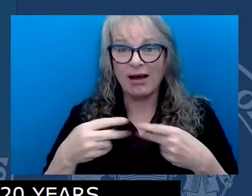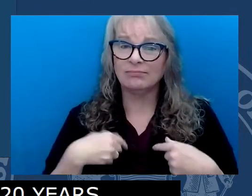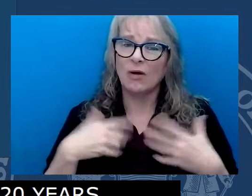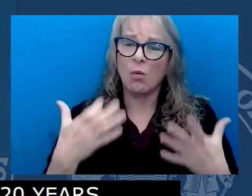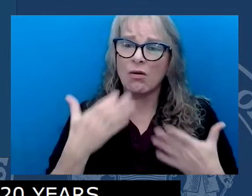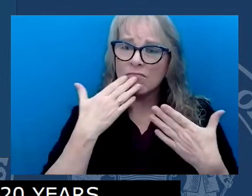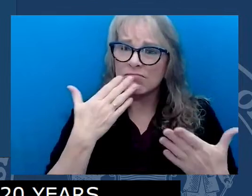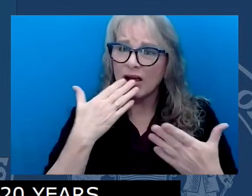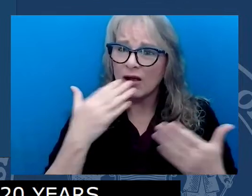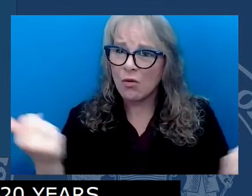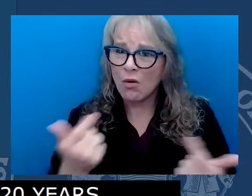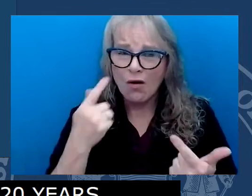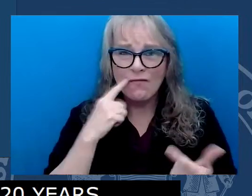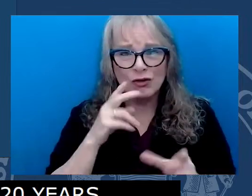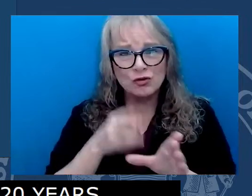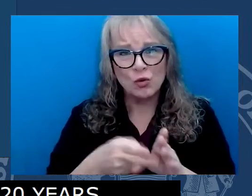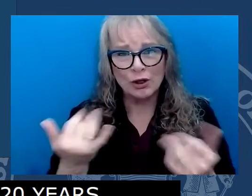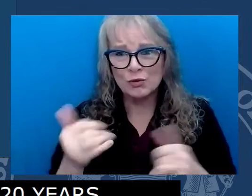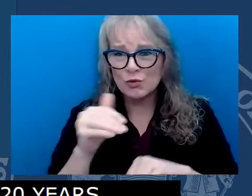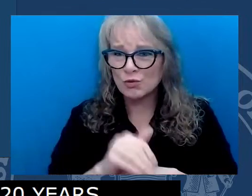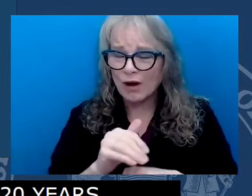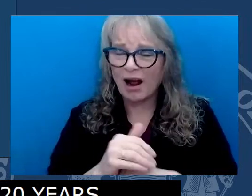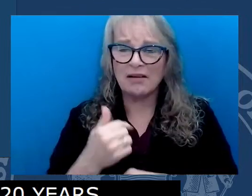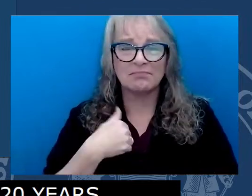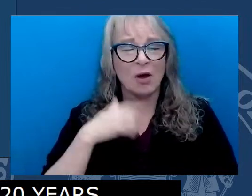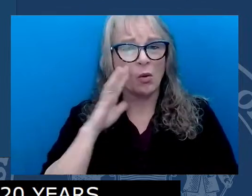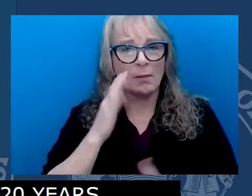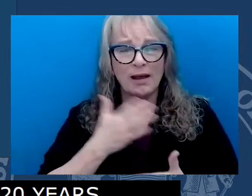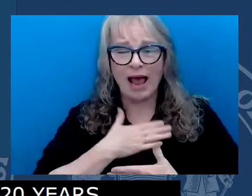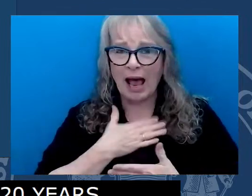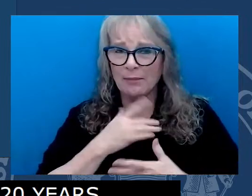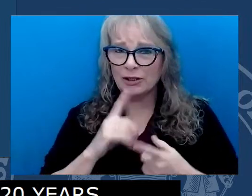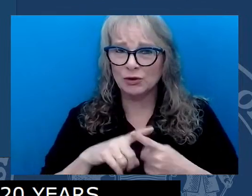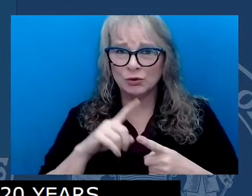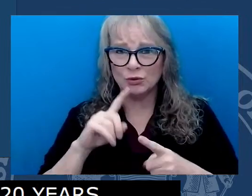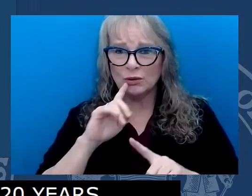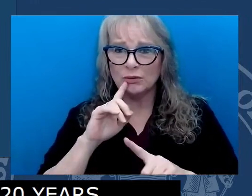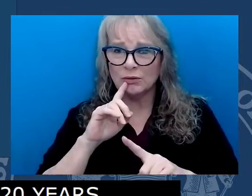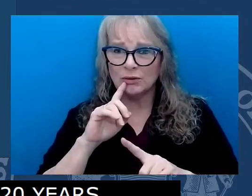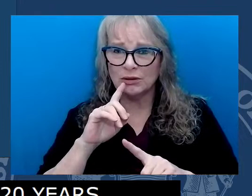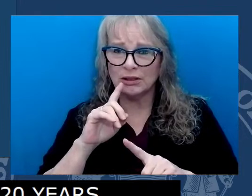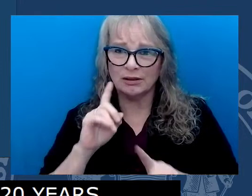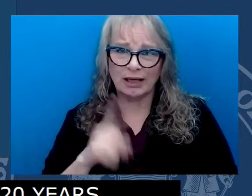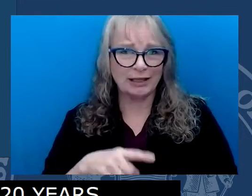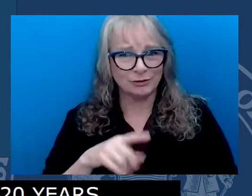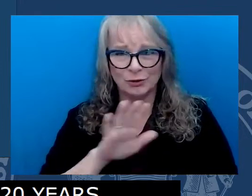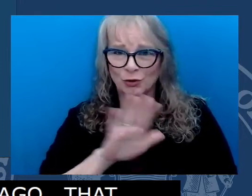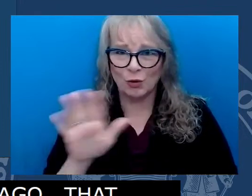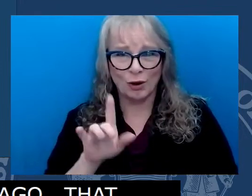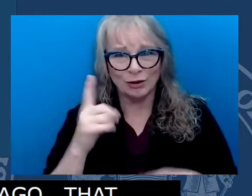coming again, and certainly be happy to ask any questions that you might have.